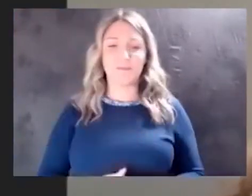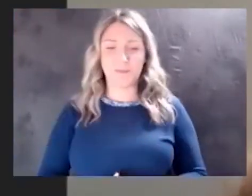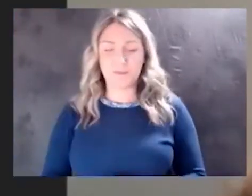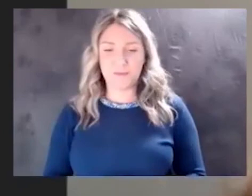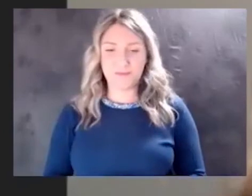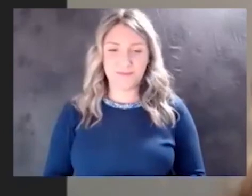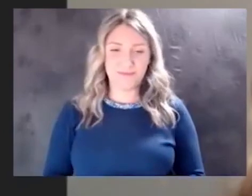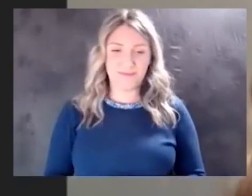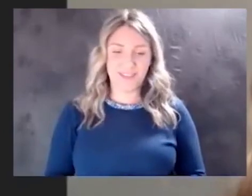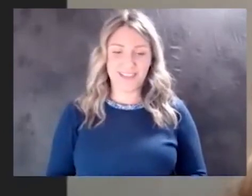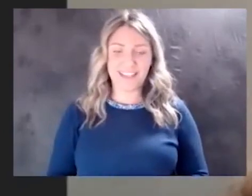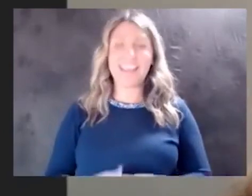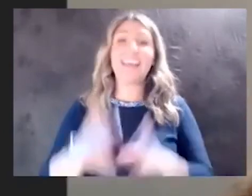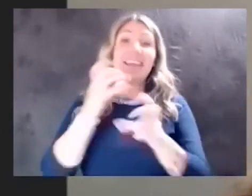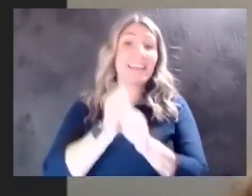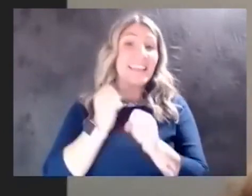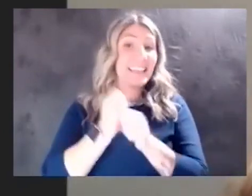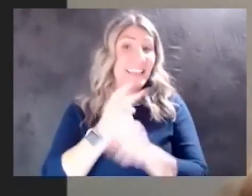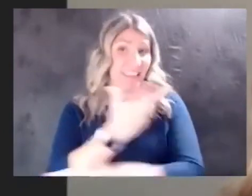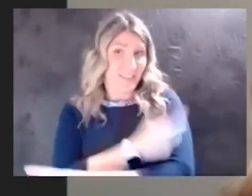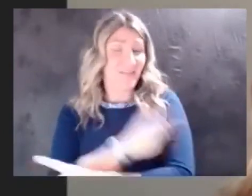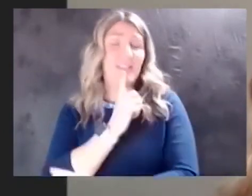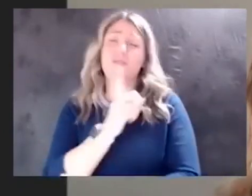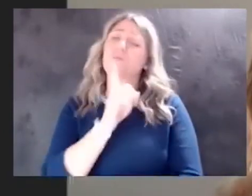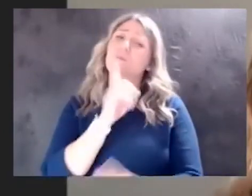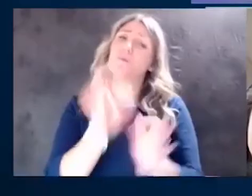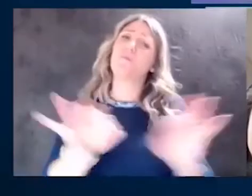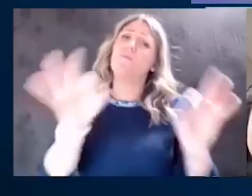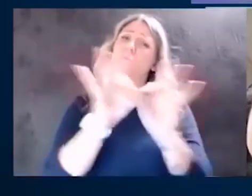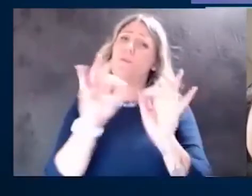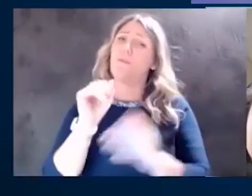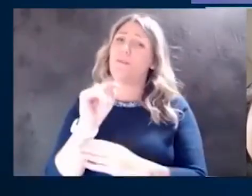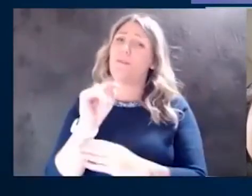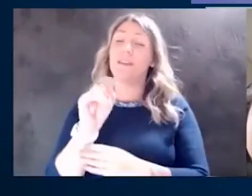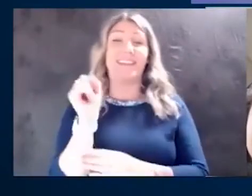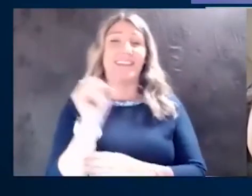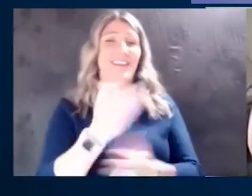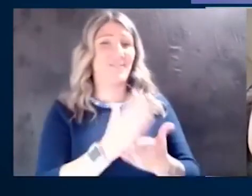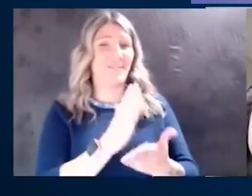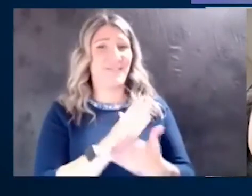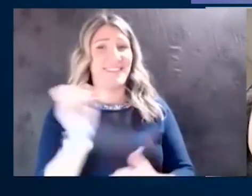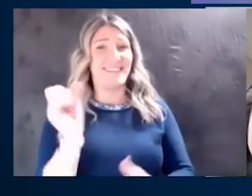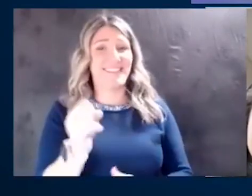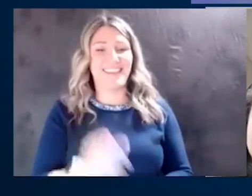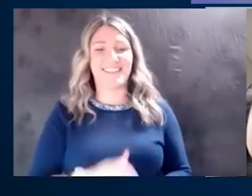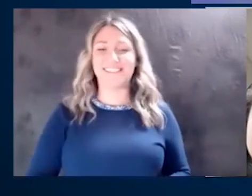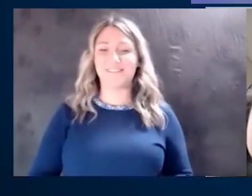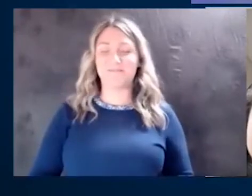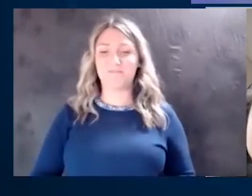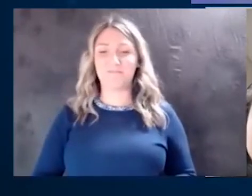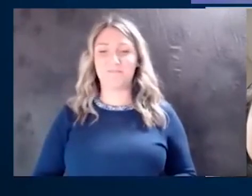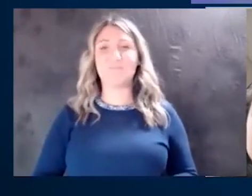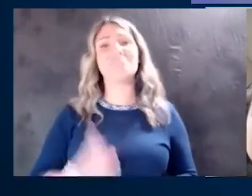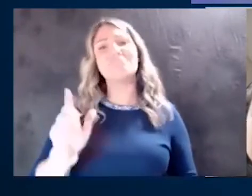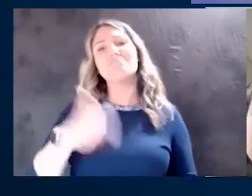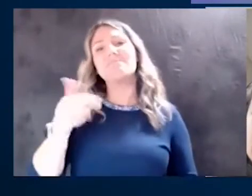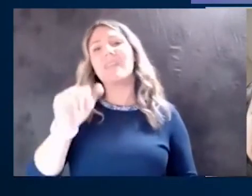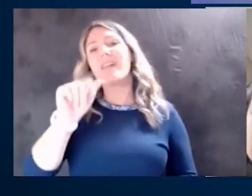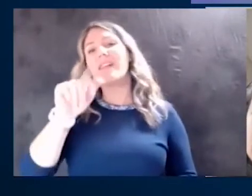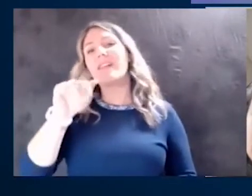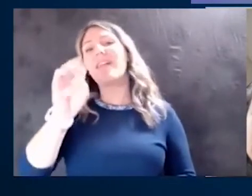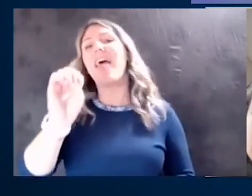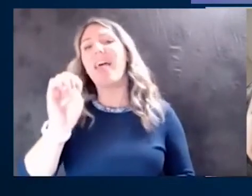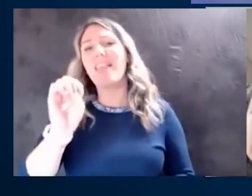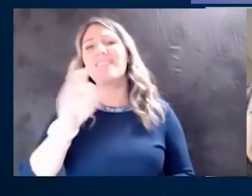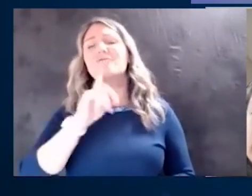Get the vaccine. It's worth it. All right. Yes, it is. Yes, it is. Thank you. And Alice McConnell Curry, daughter of Sean